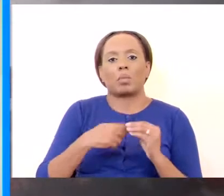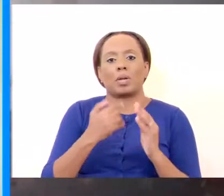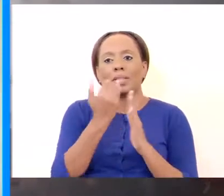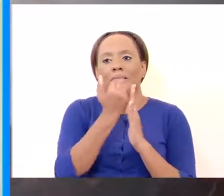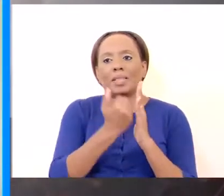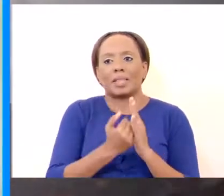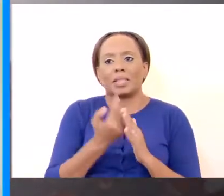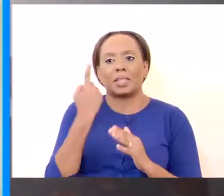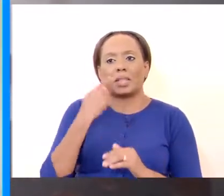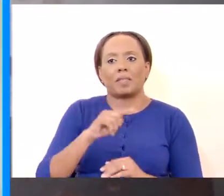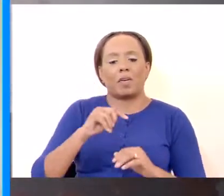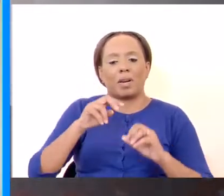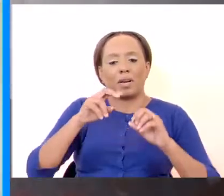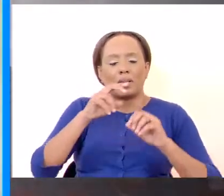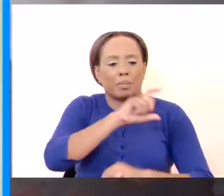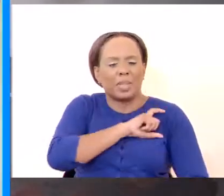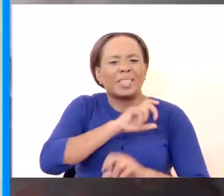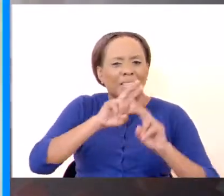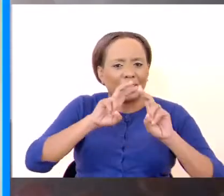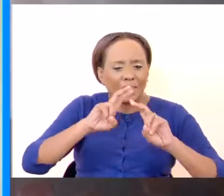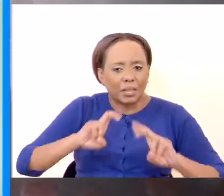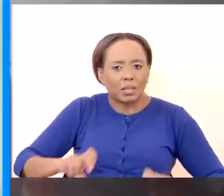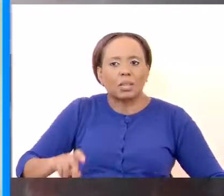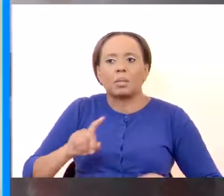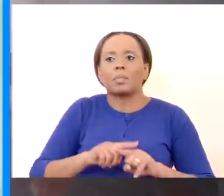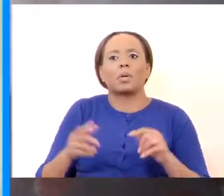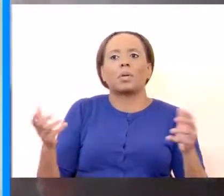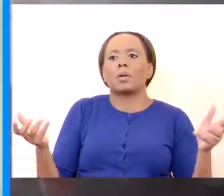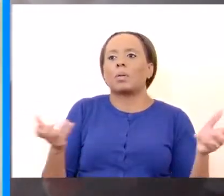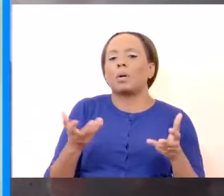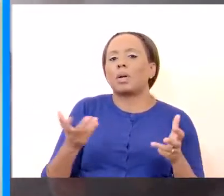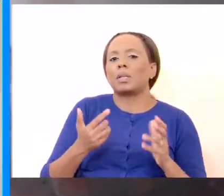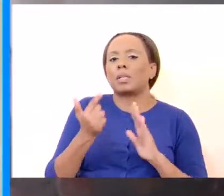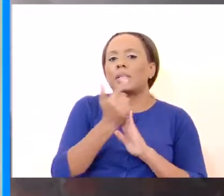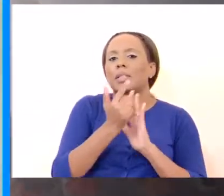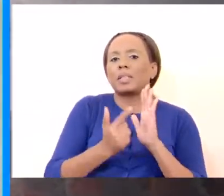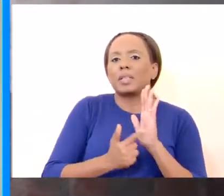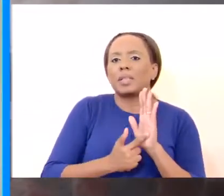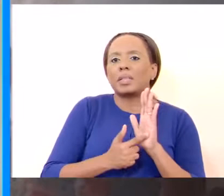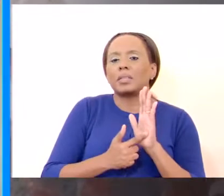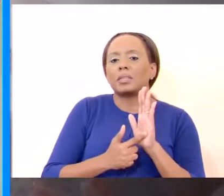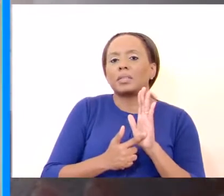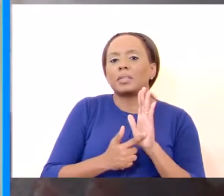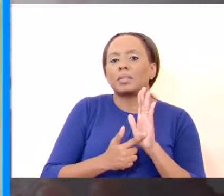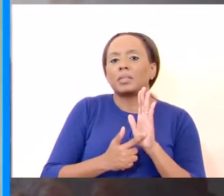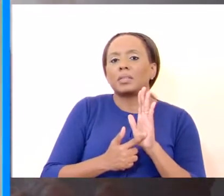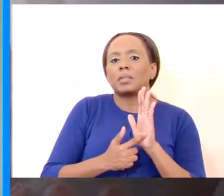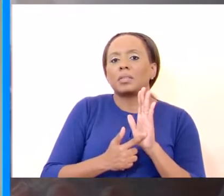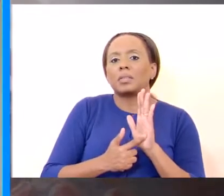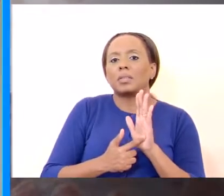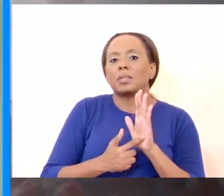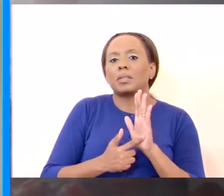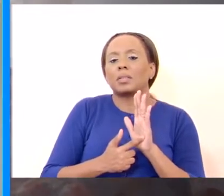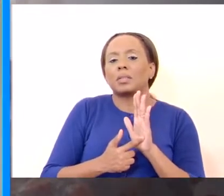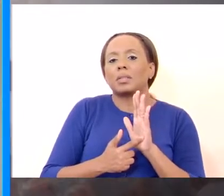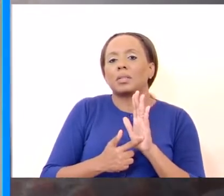investigation, but what are the legal ramifications or possible legal ramifications for the persons or person that